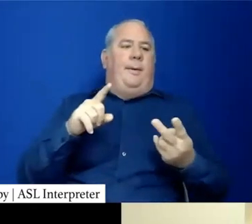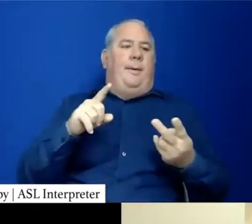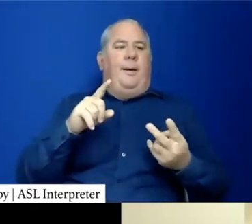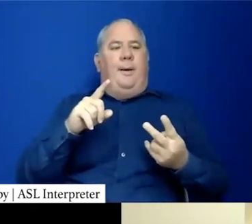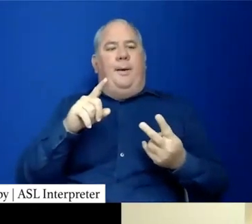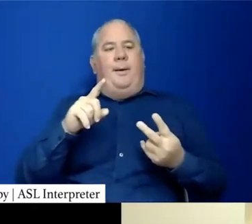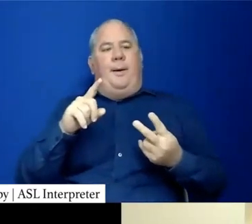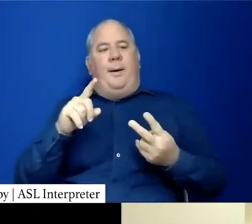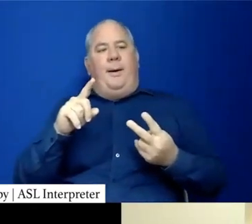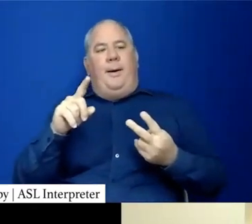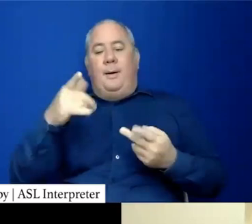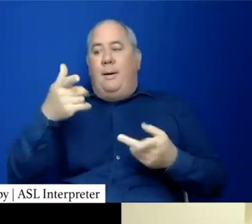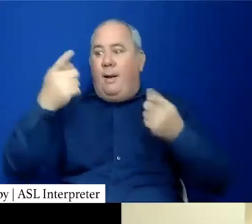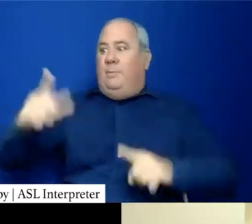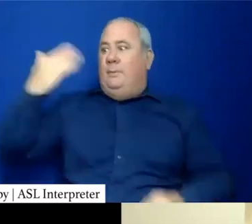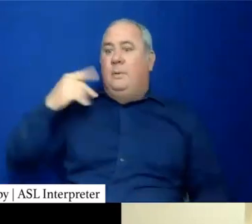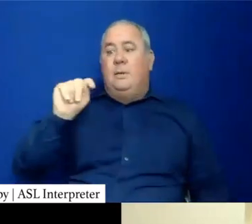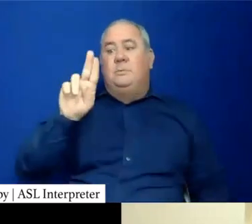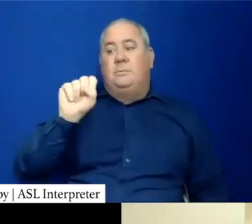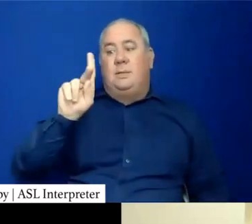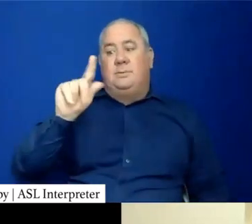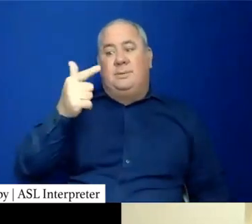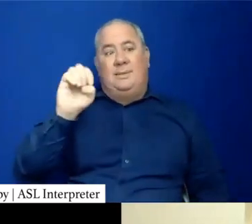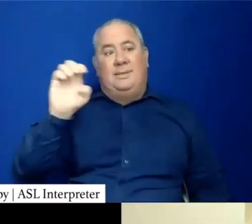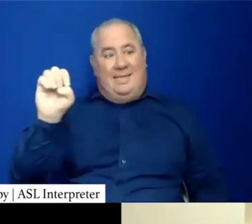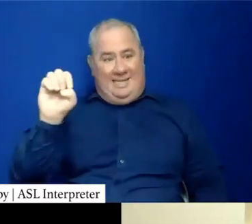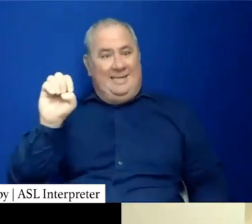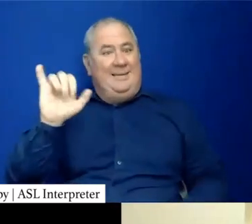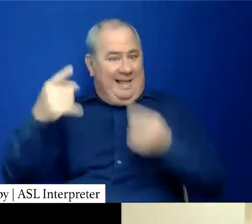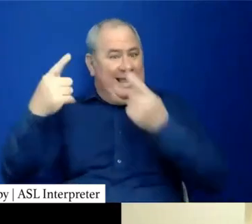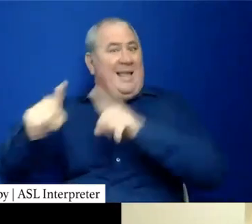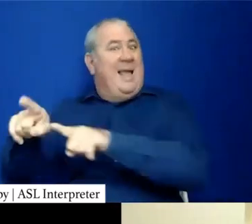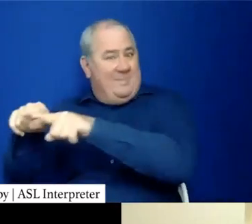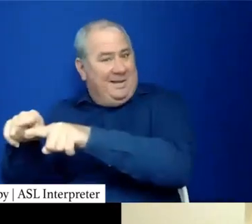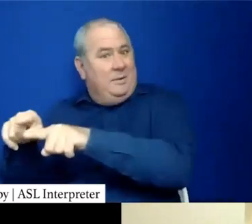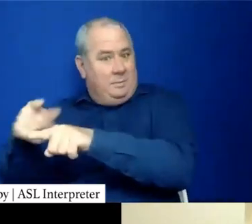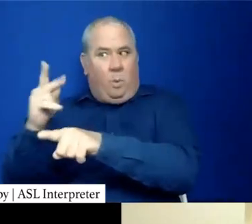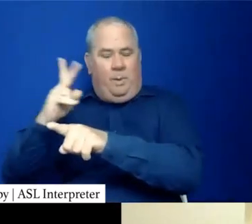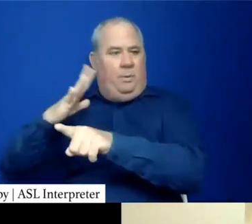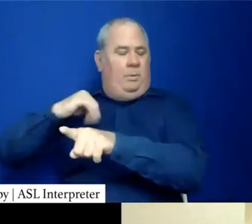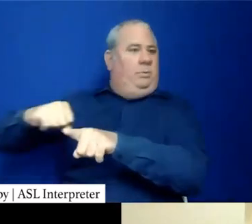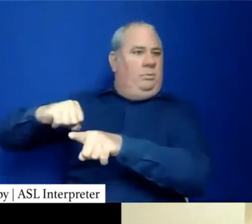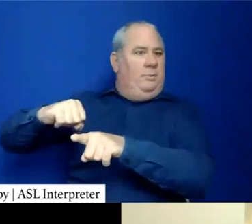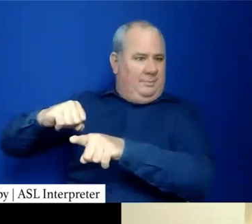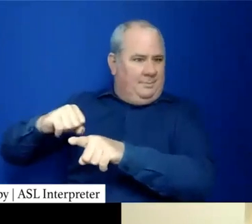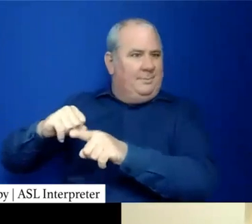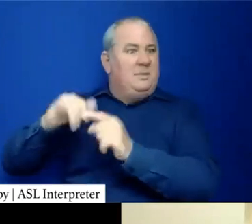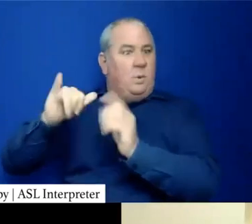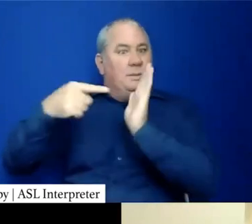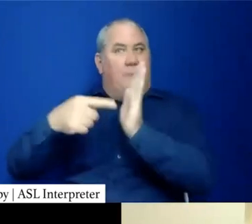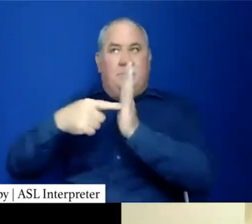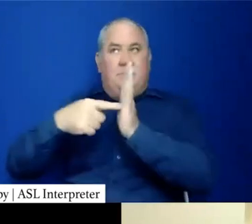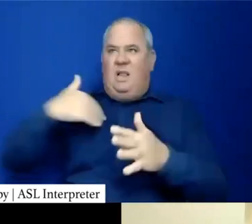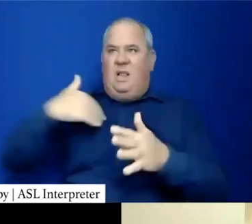it for length and clarity. But, like, there were very specific examples that they had in their head about ways in which the public